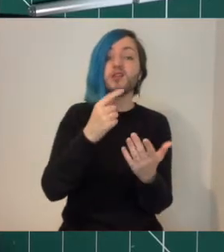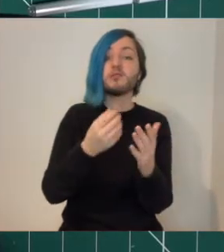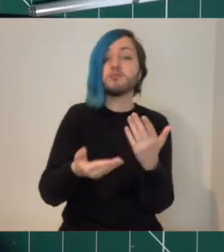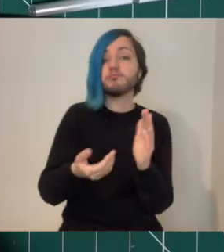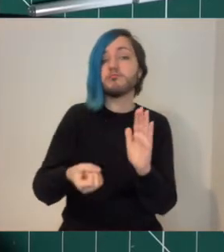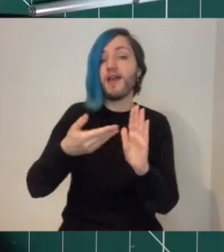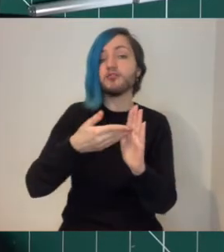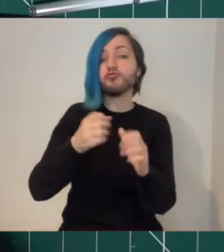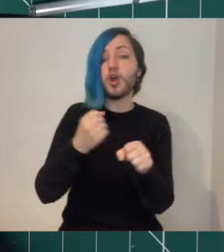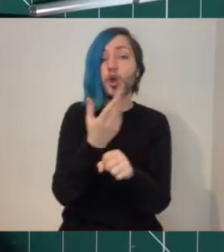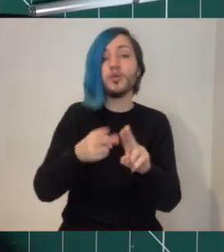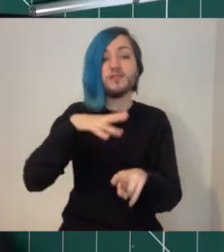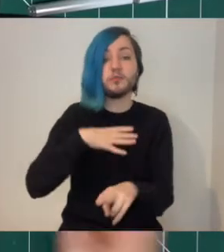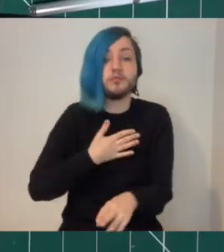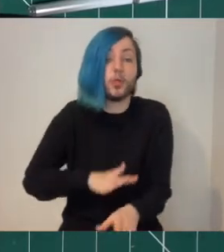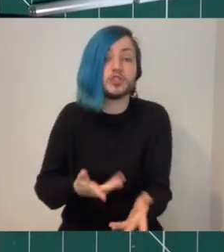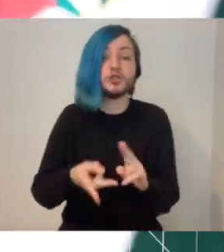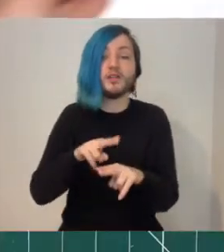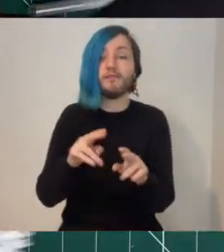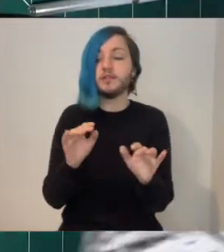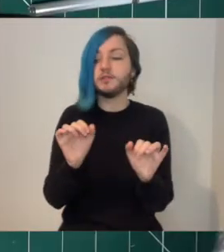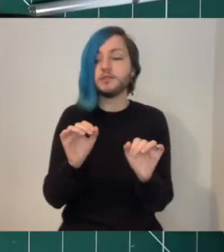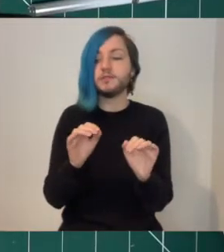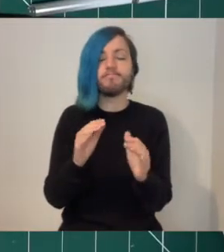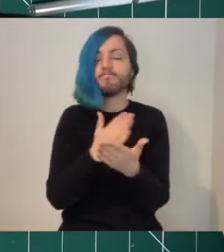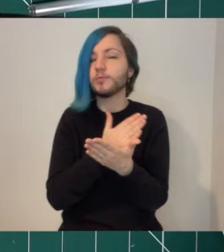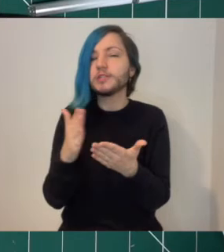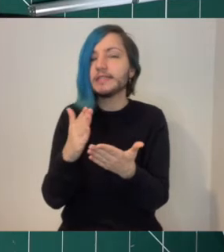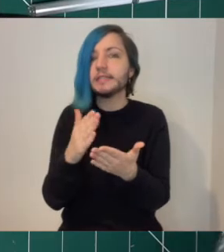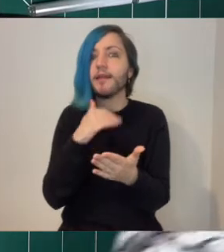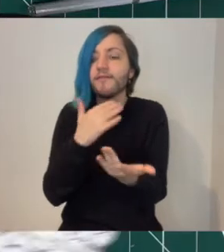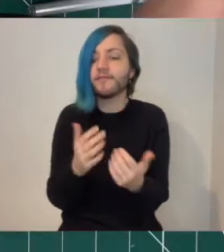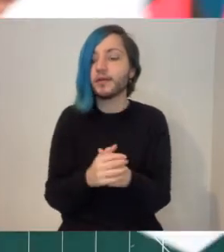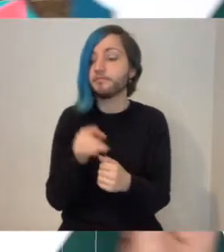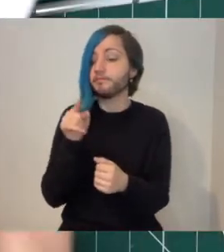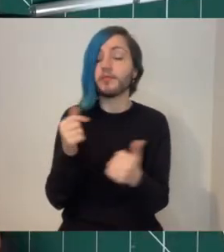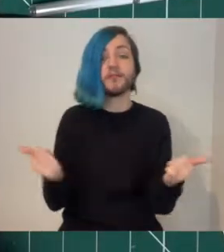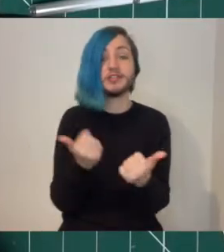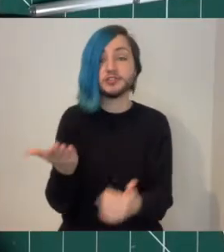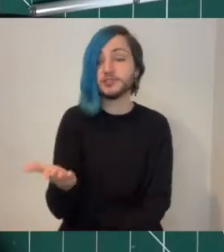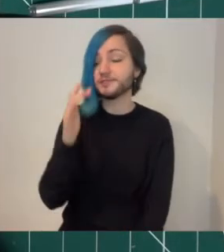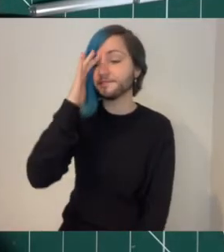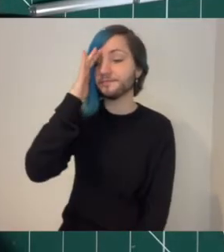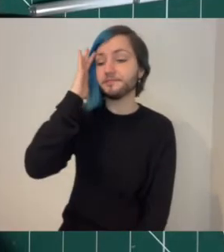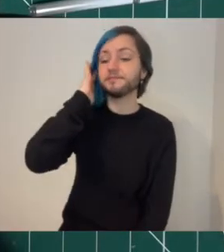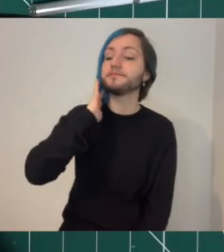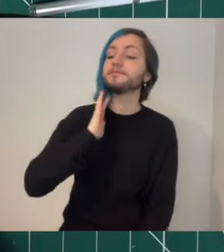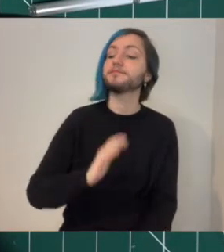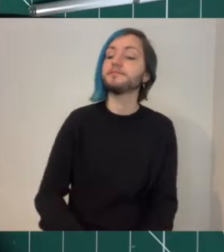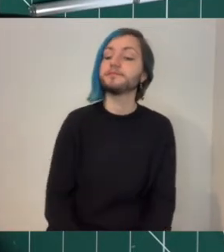know, it looks a bit neater. And I'll just show you, this is the finished artwork,